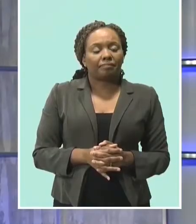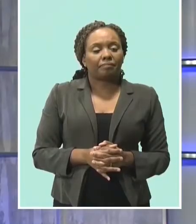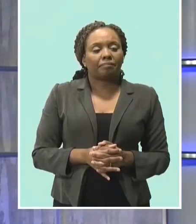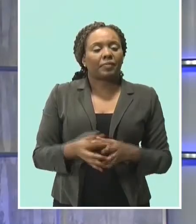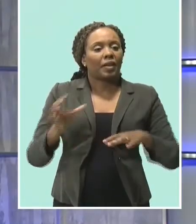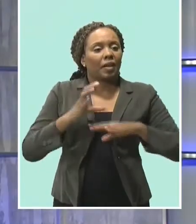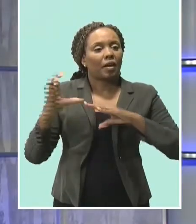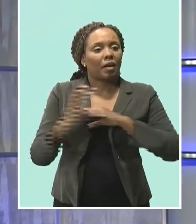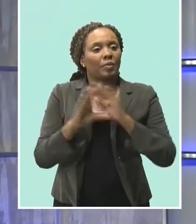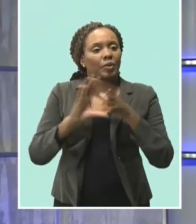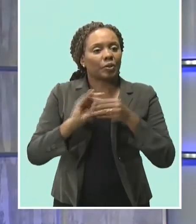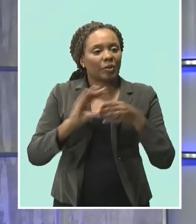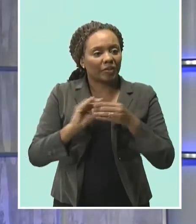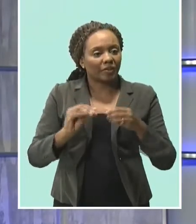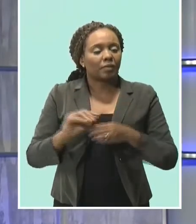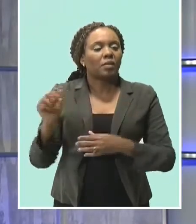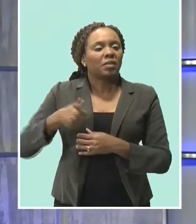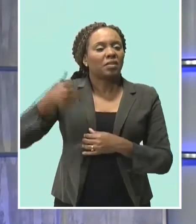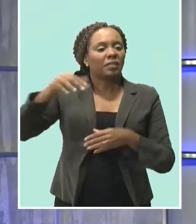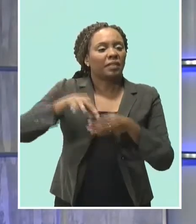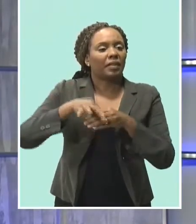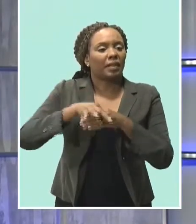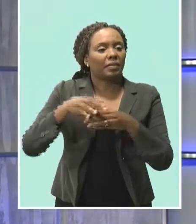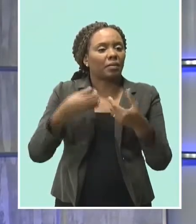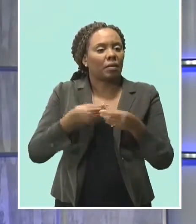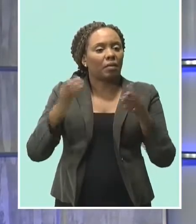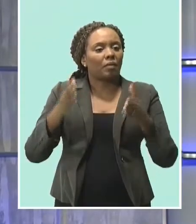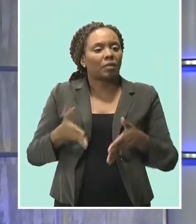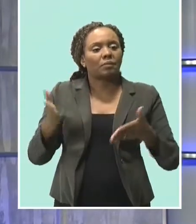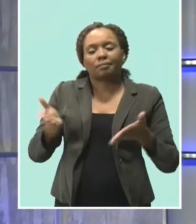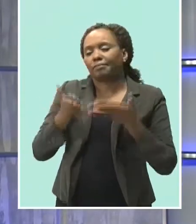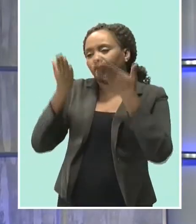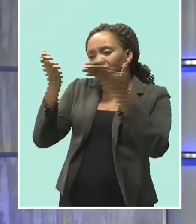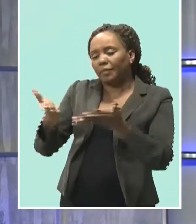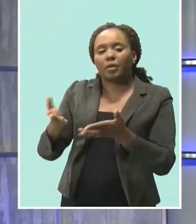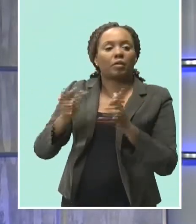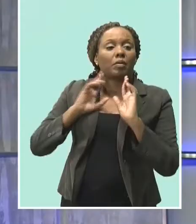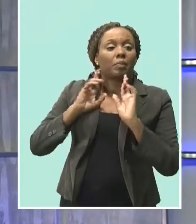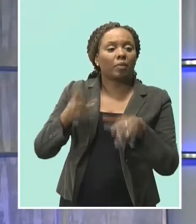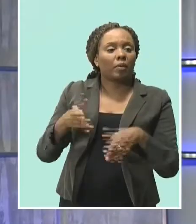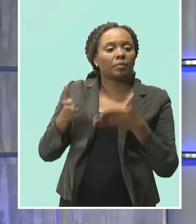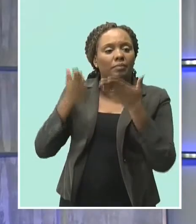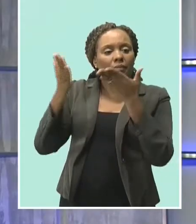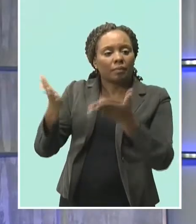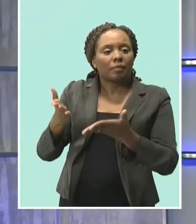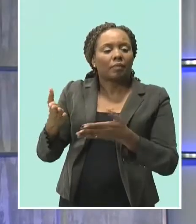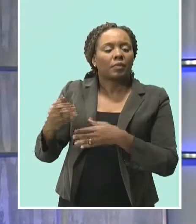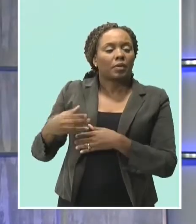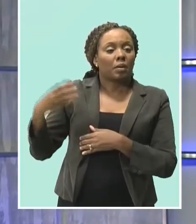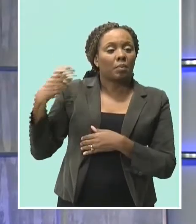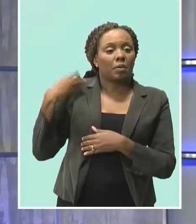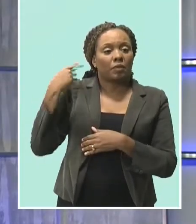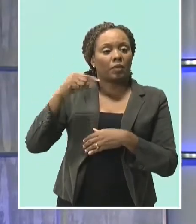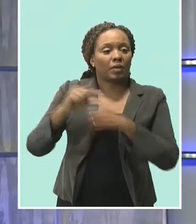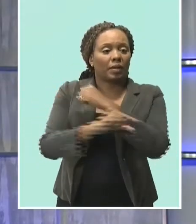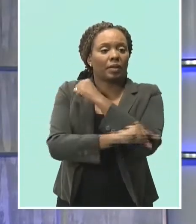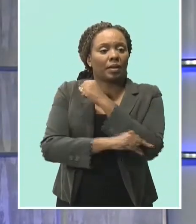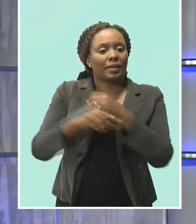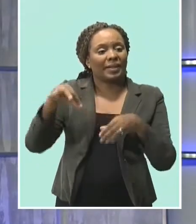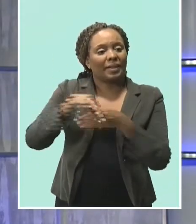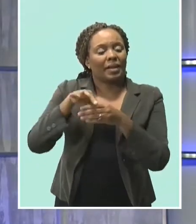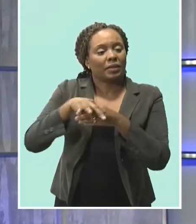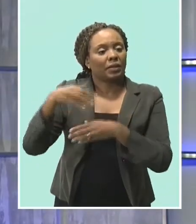Regional news now. Chief Elections Officer Keith Lowenfield has submitted his report to the chairperson of the Guyana Elections